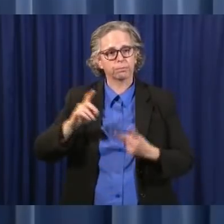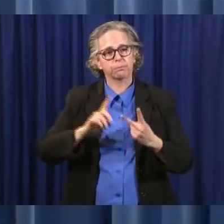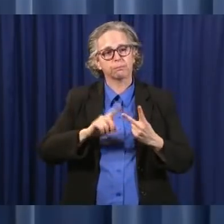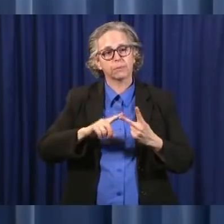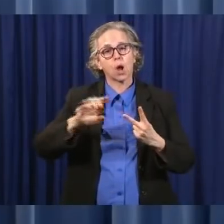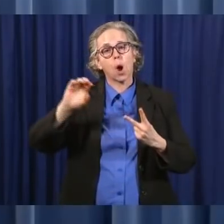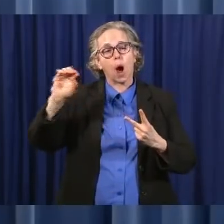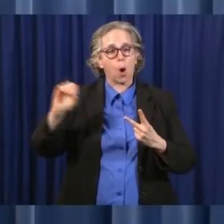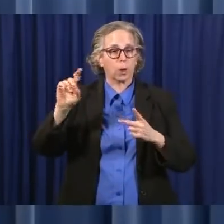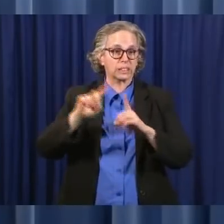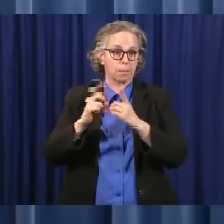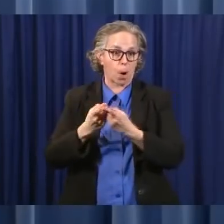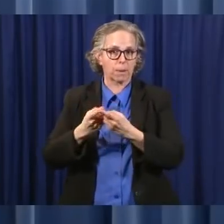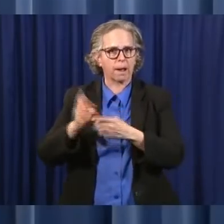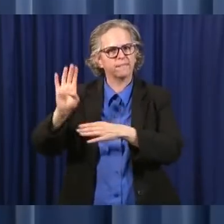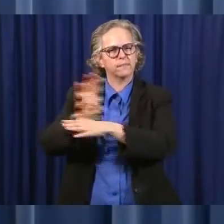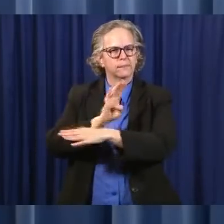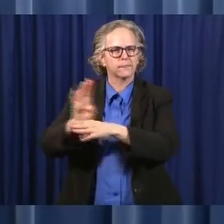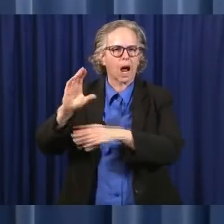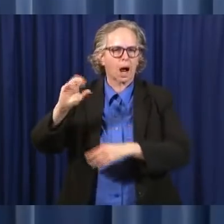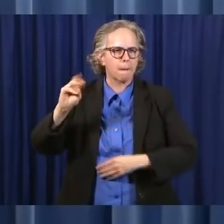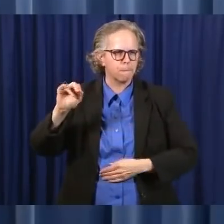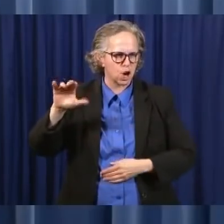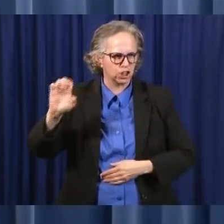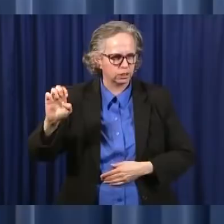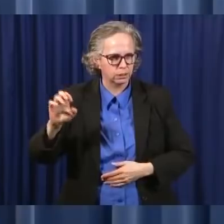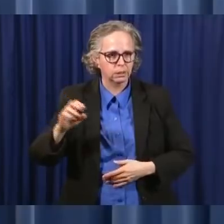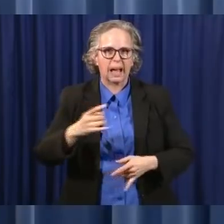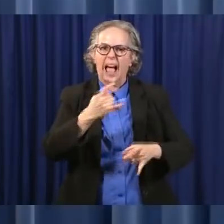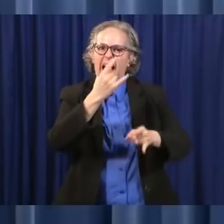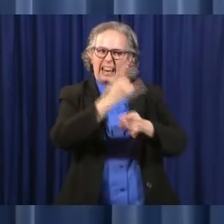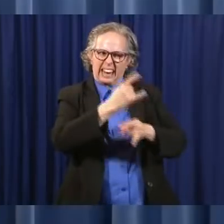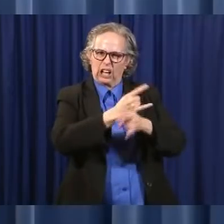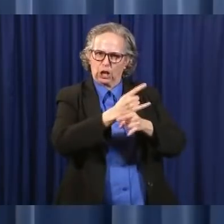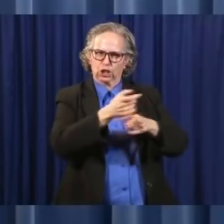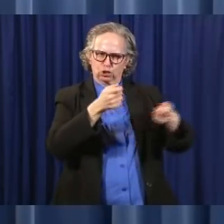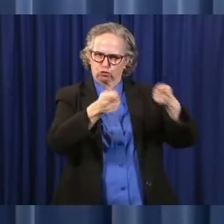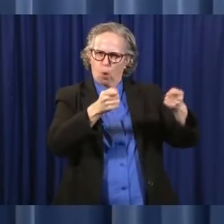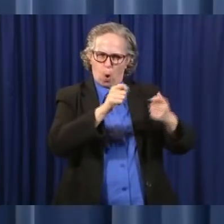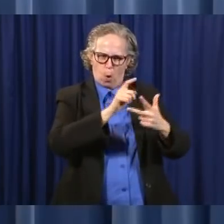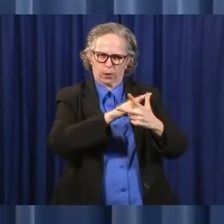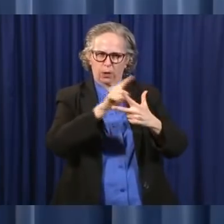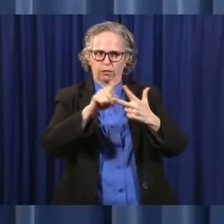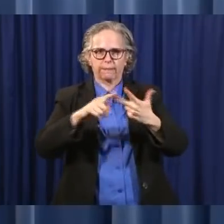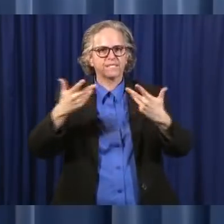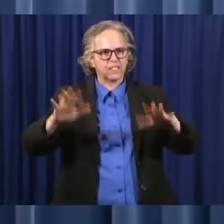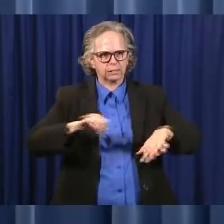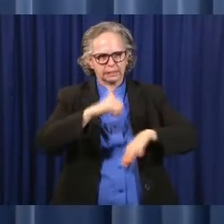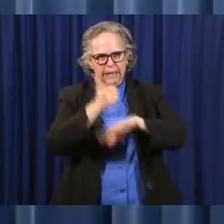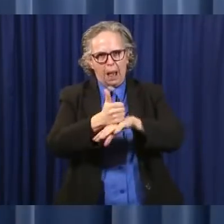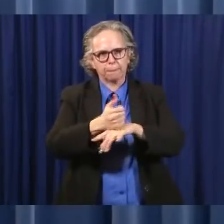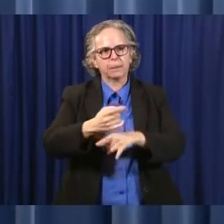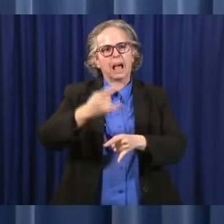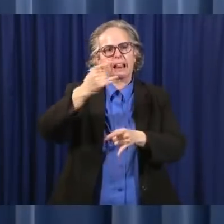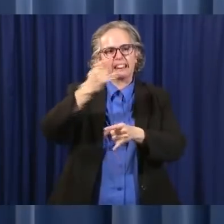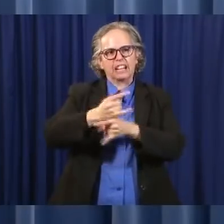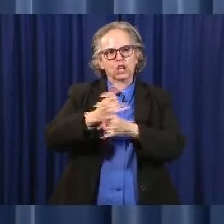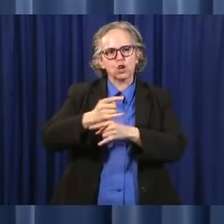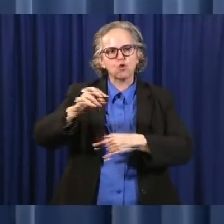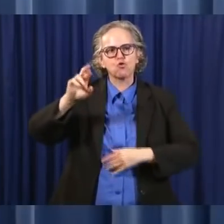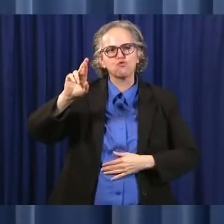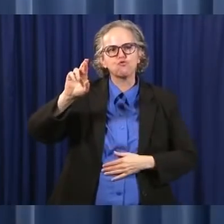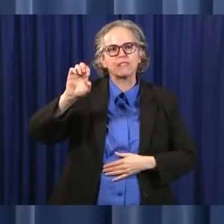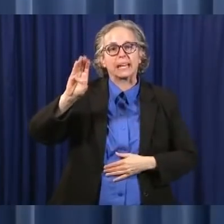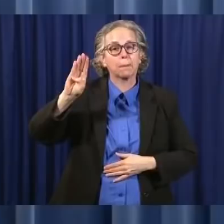Liquor Control are implementing a liquor rebate program so that bars and restaurants can defray the cost